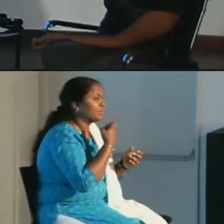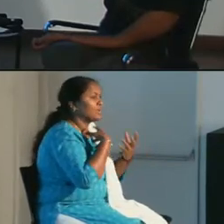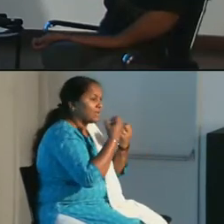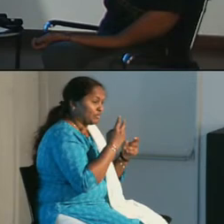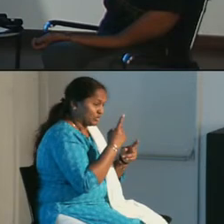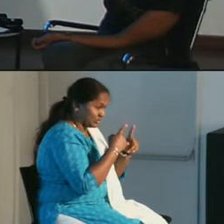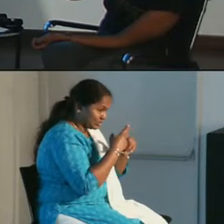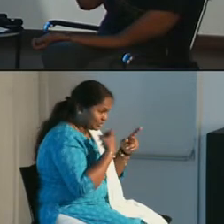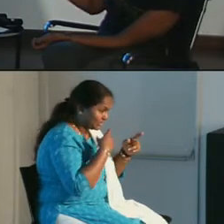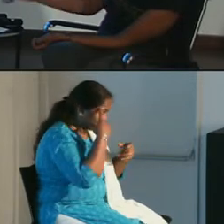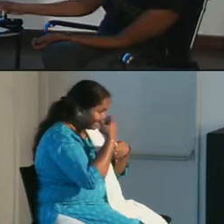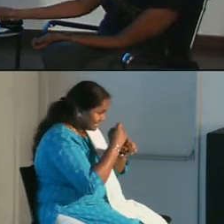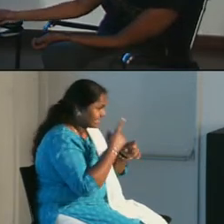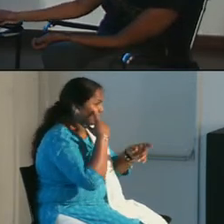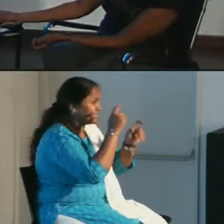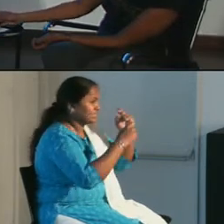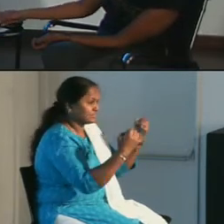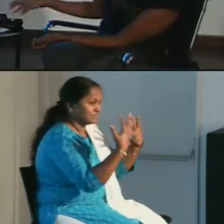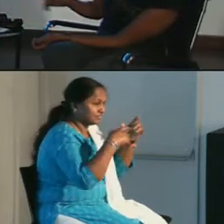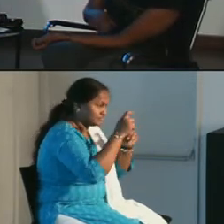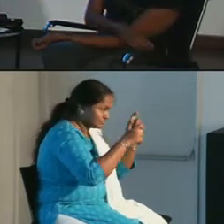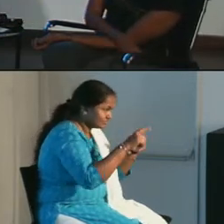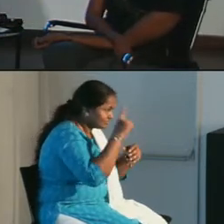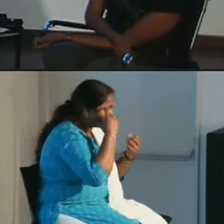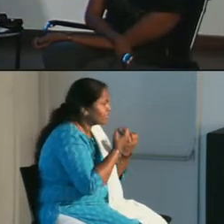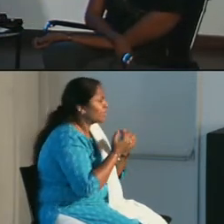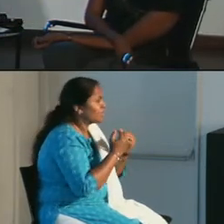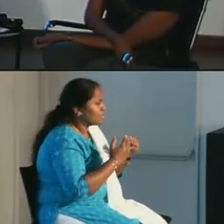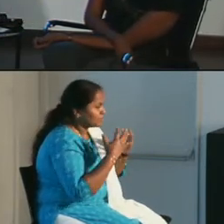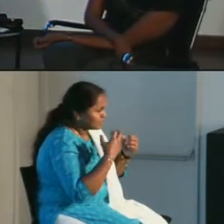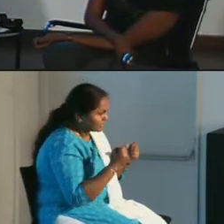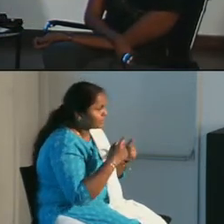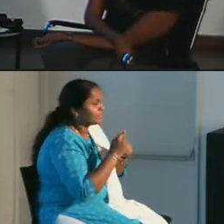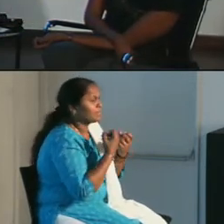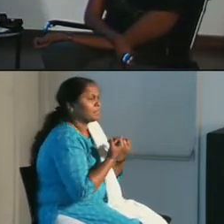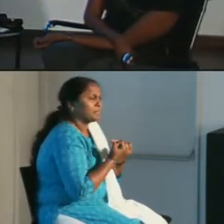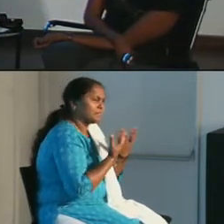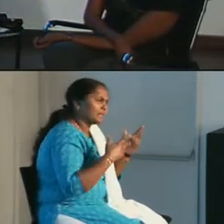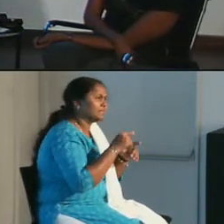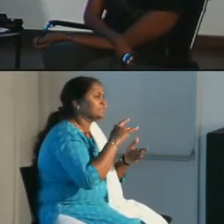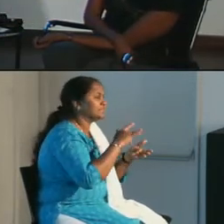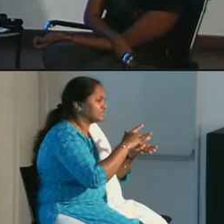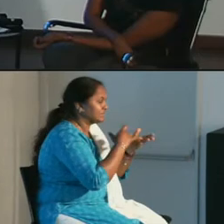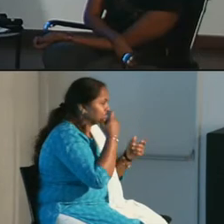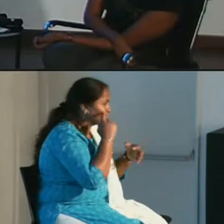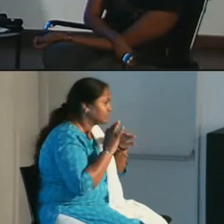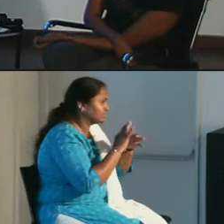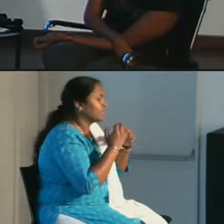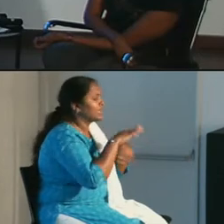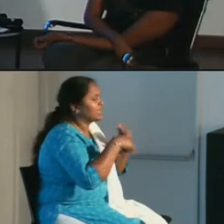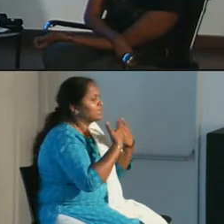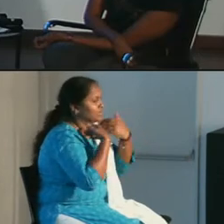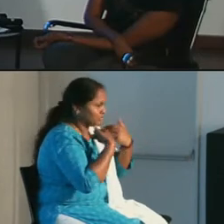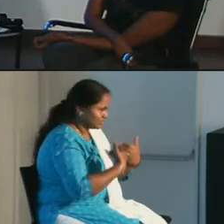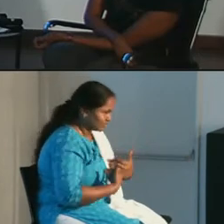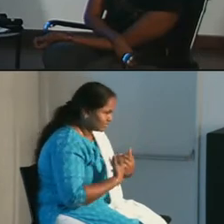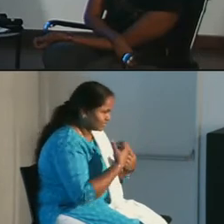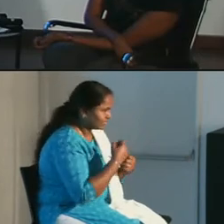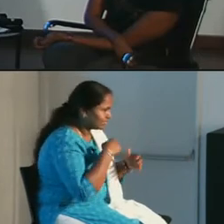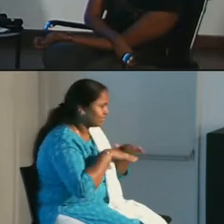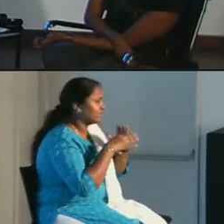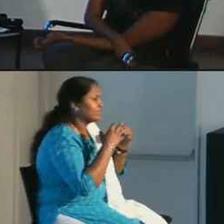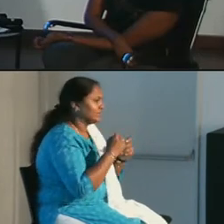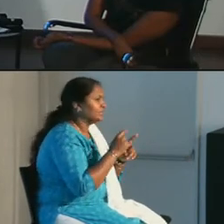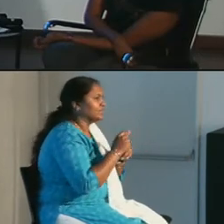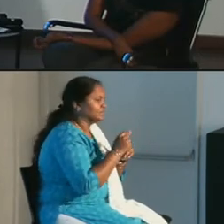and towards creating cities and public spaces and even homes or multiple spaces of belonging for everybody. That's the